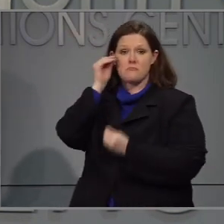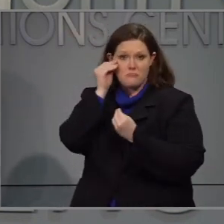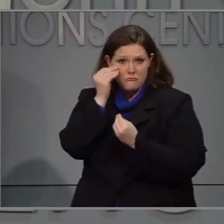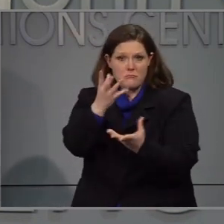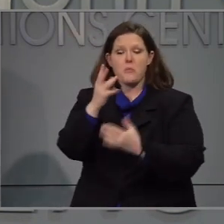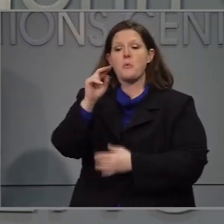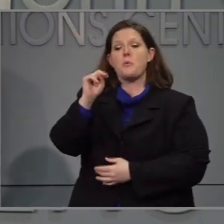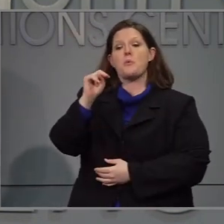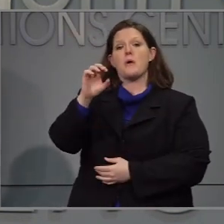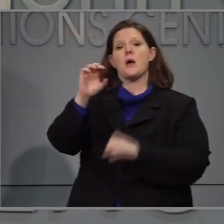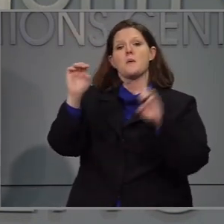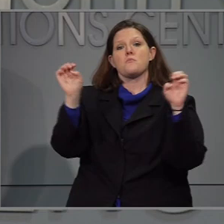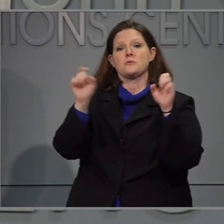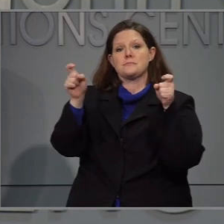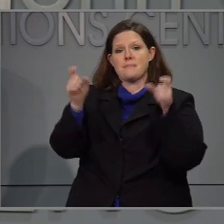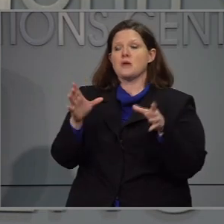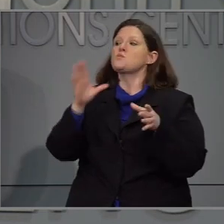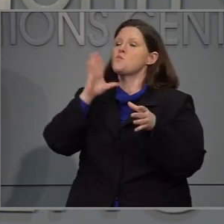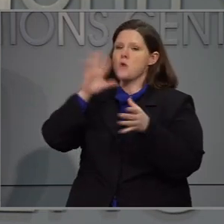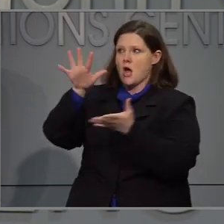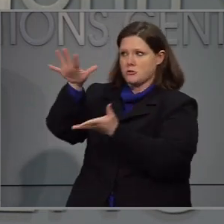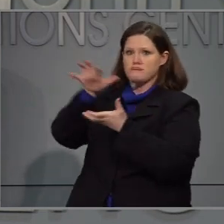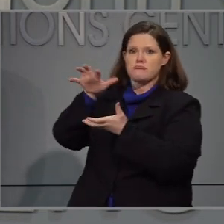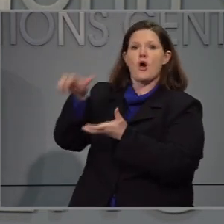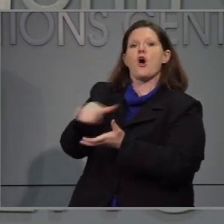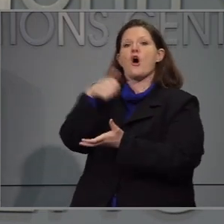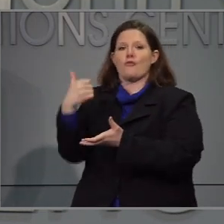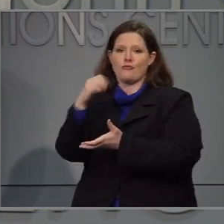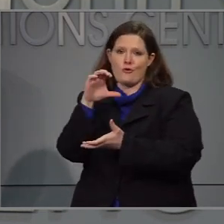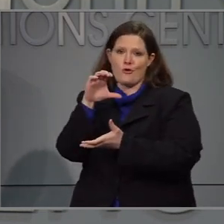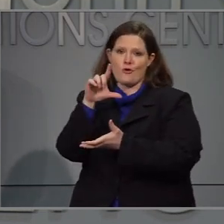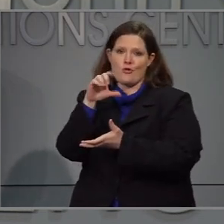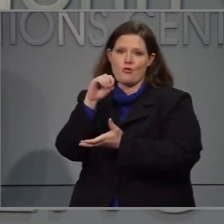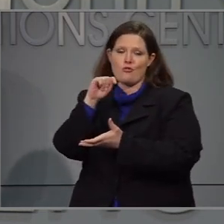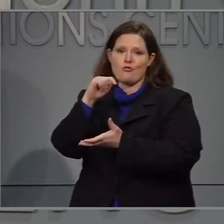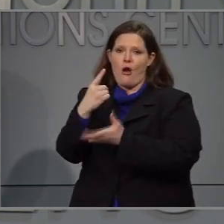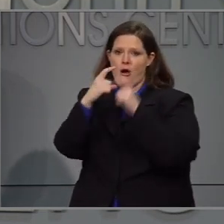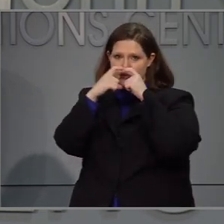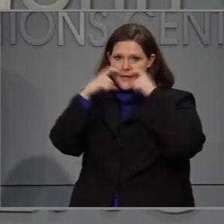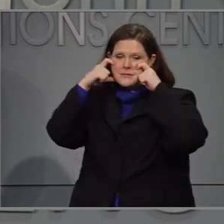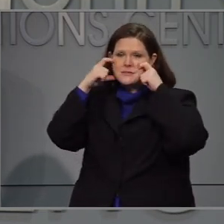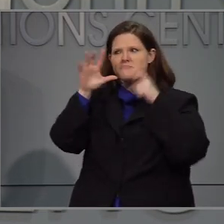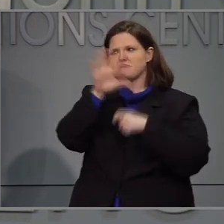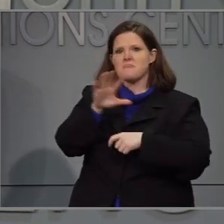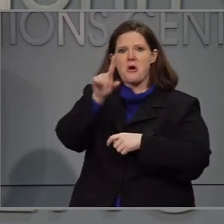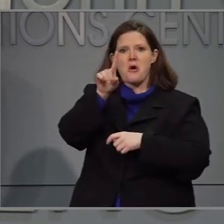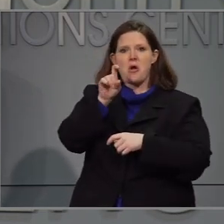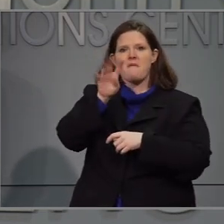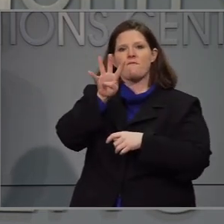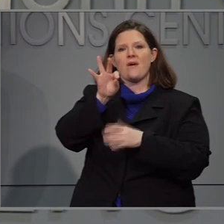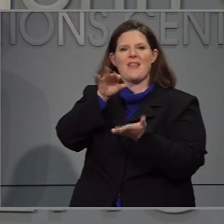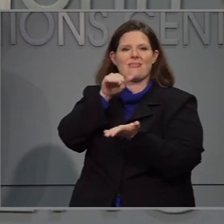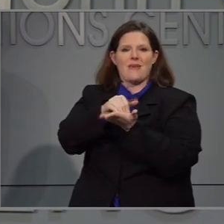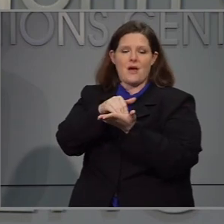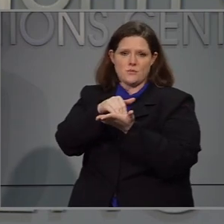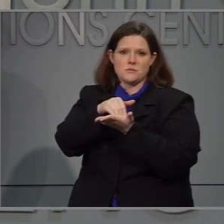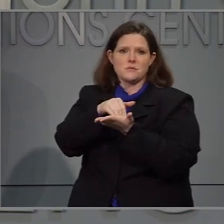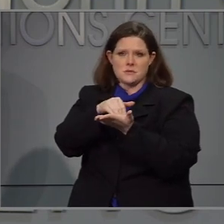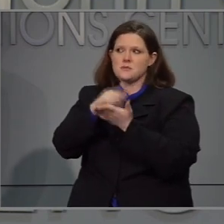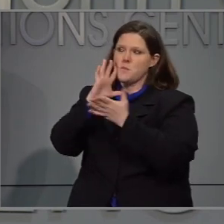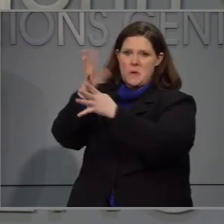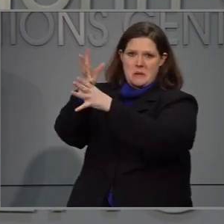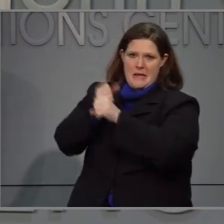an additional allotment of around 149,000 cloth masks, which will be distributed to workers in the food supply